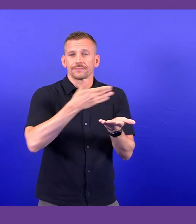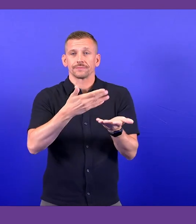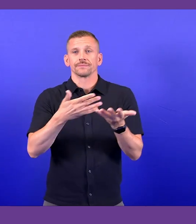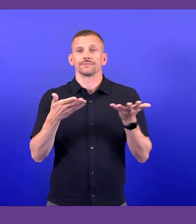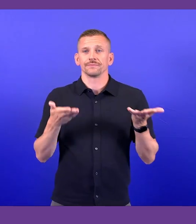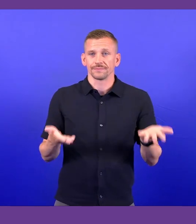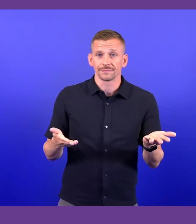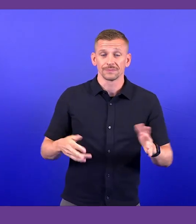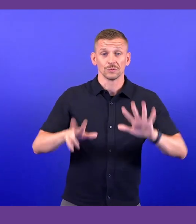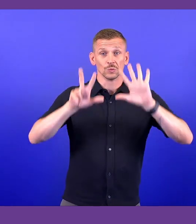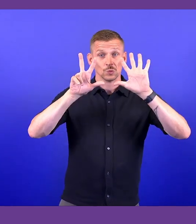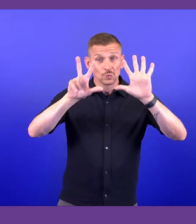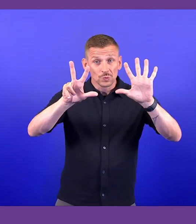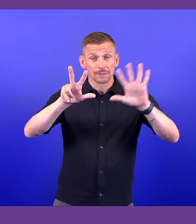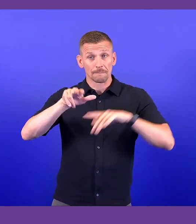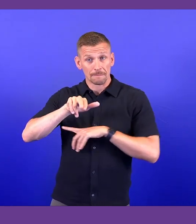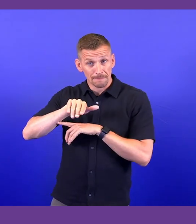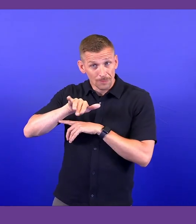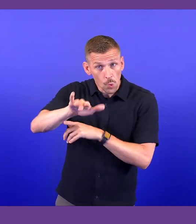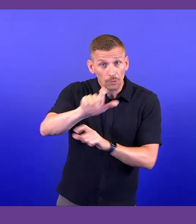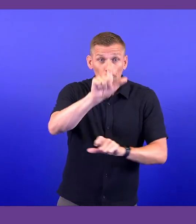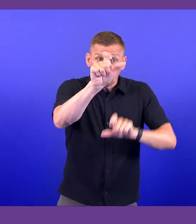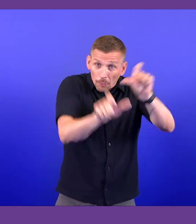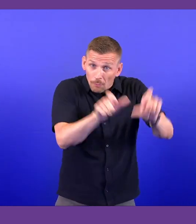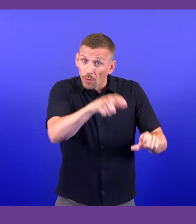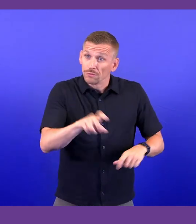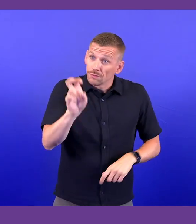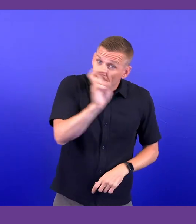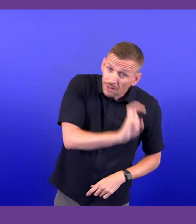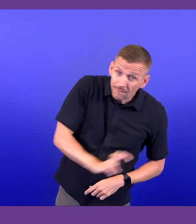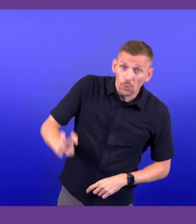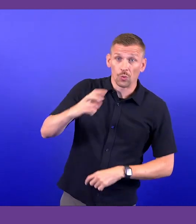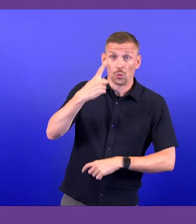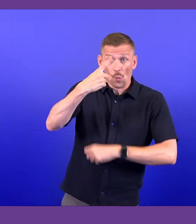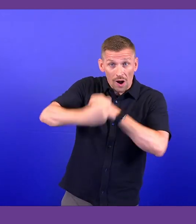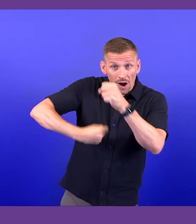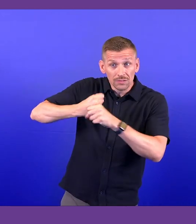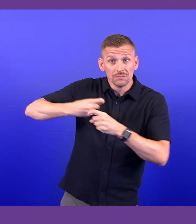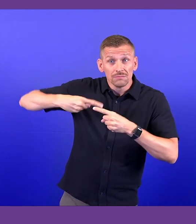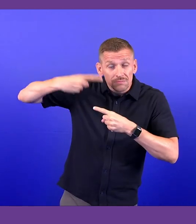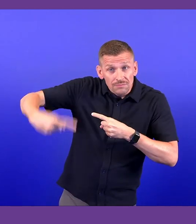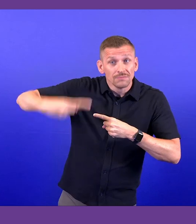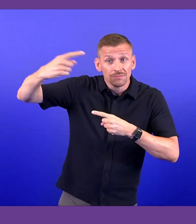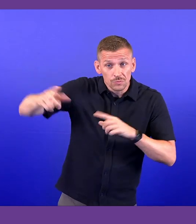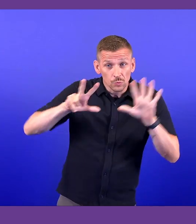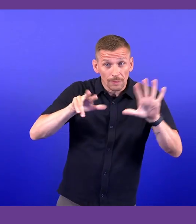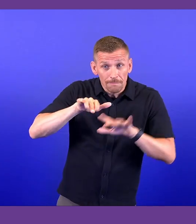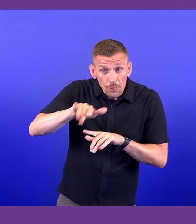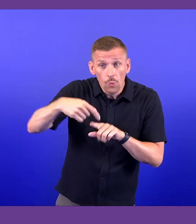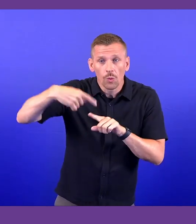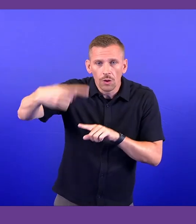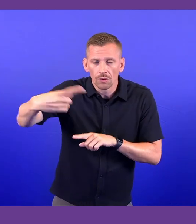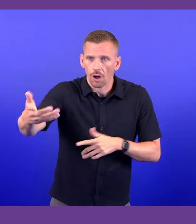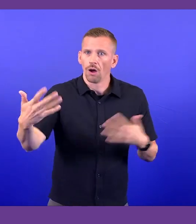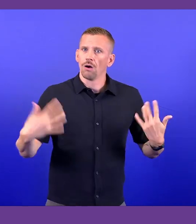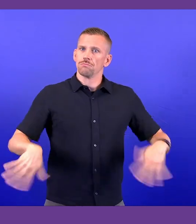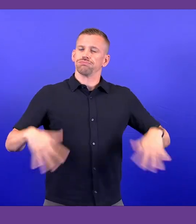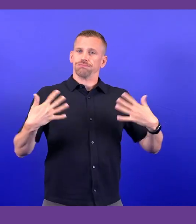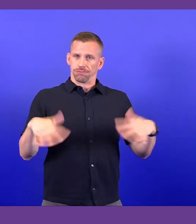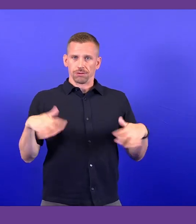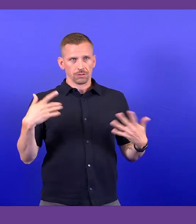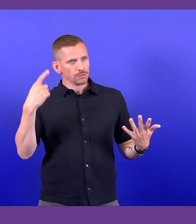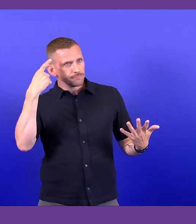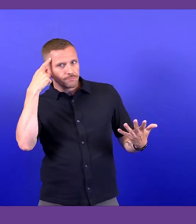the train. And that means, if we consider the percentage of people, that means we have 100